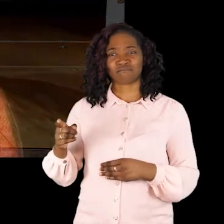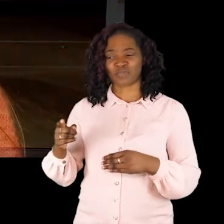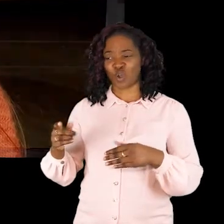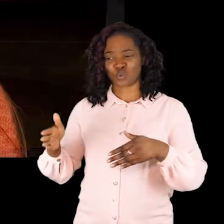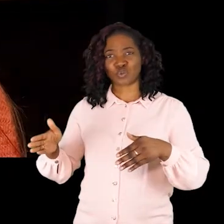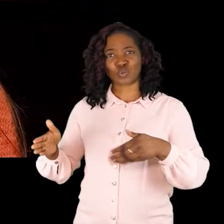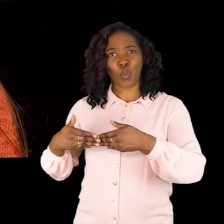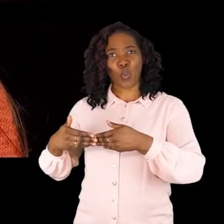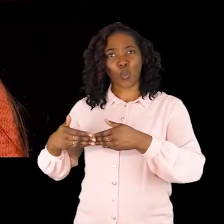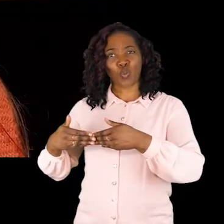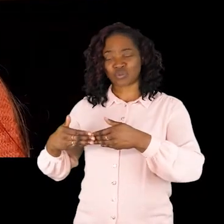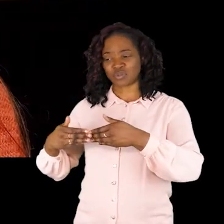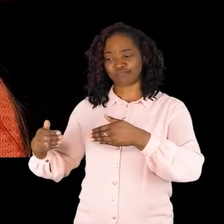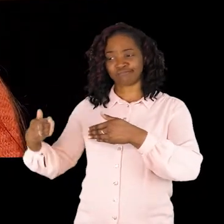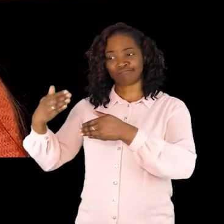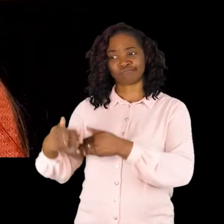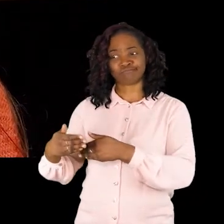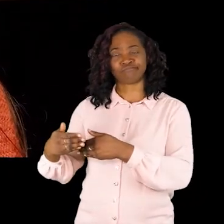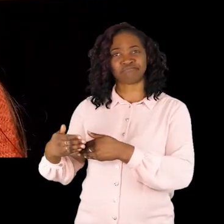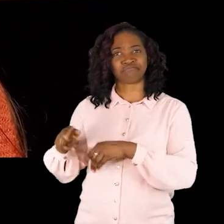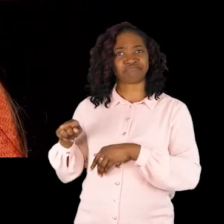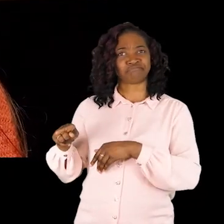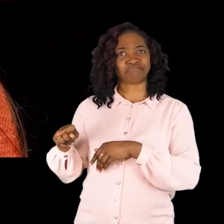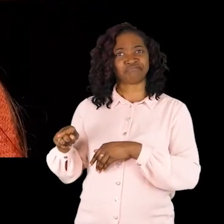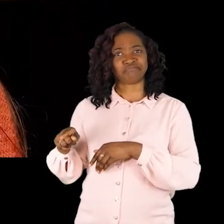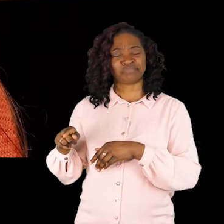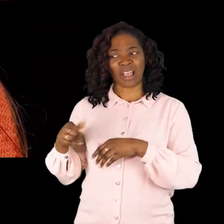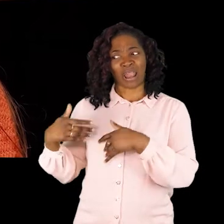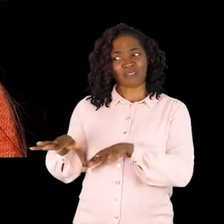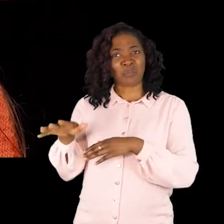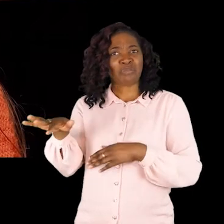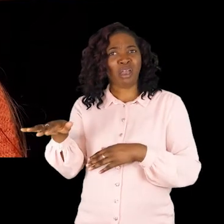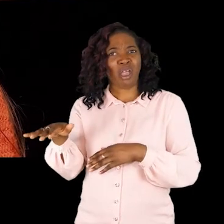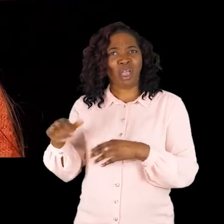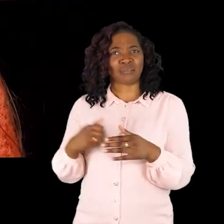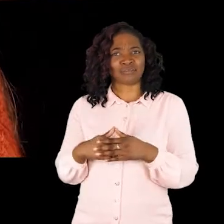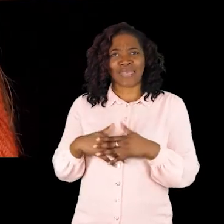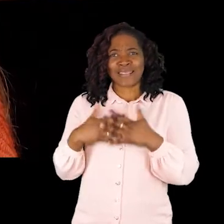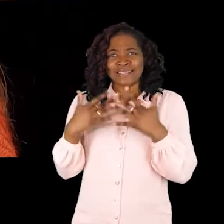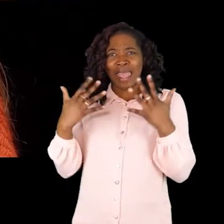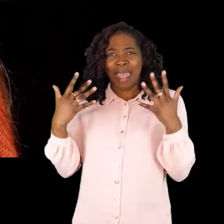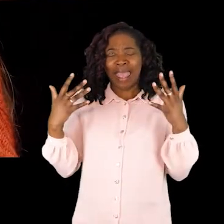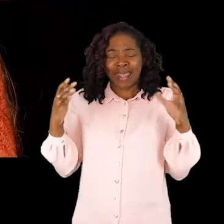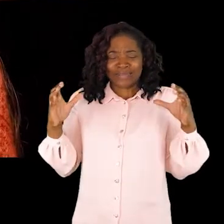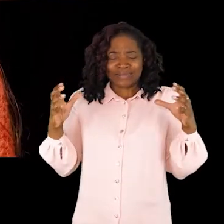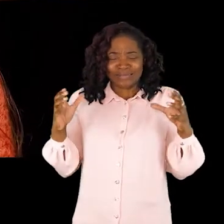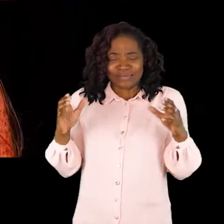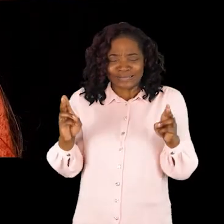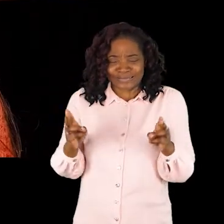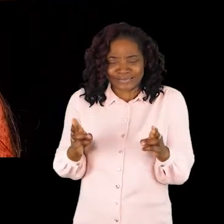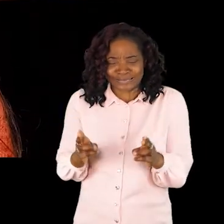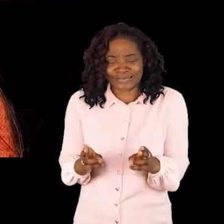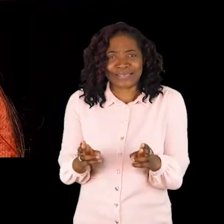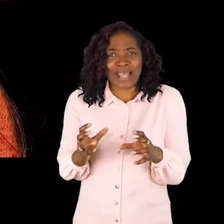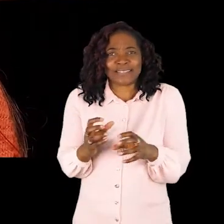Behind the double doors, a gape where I left them, the rest of the day is squeezed too